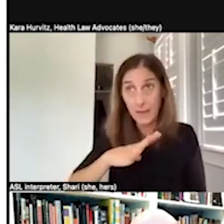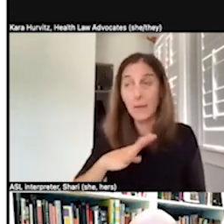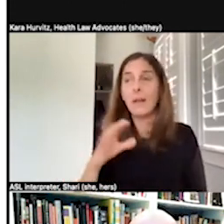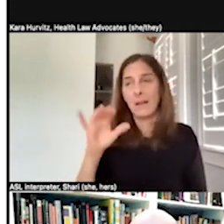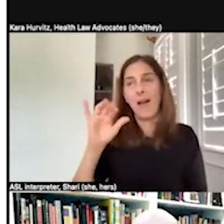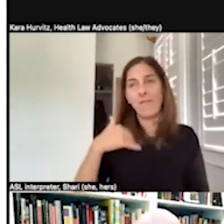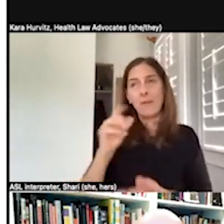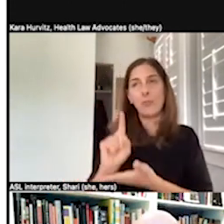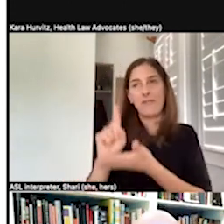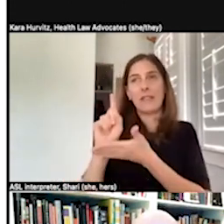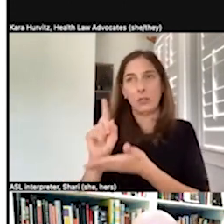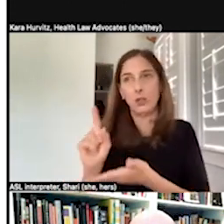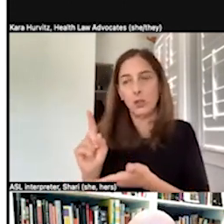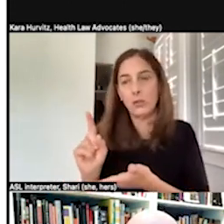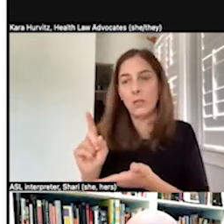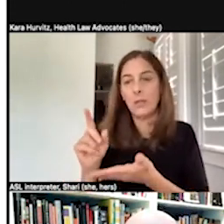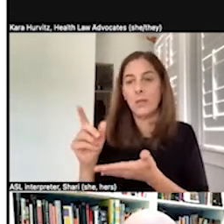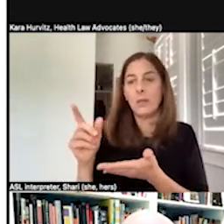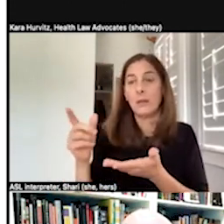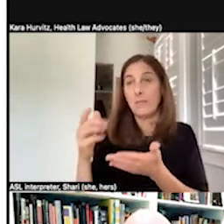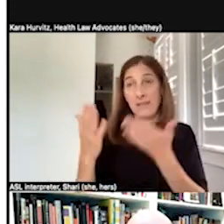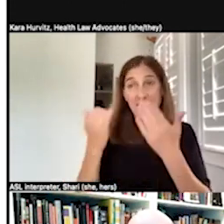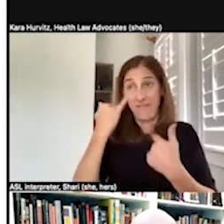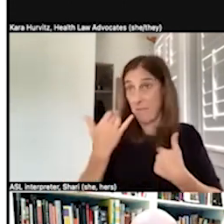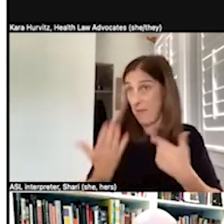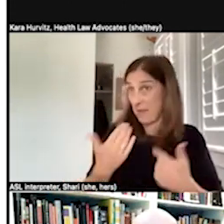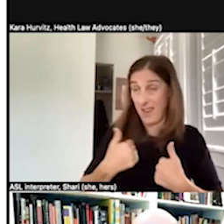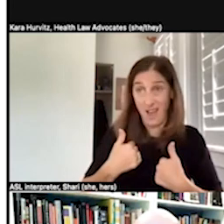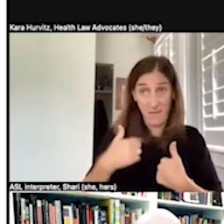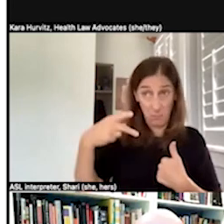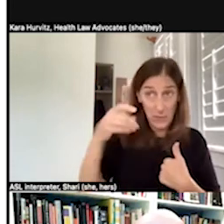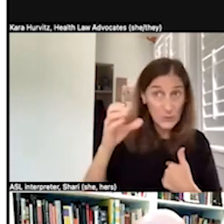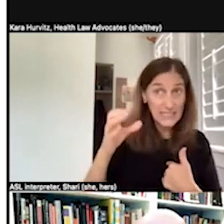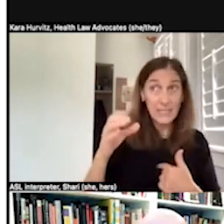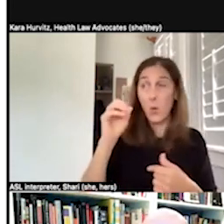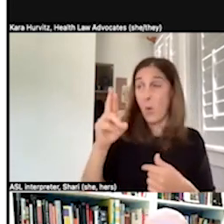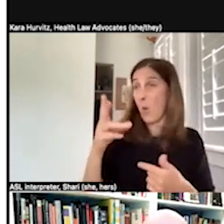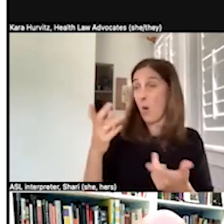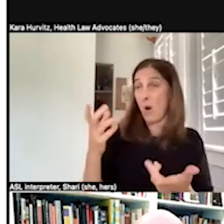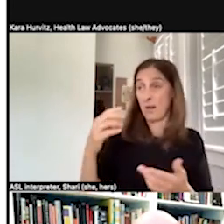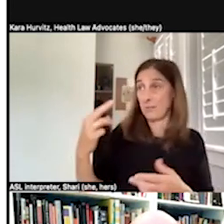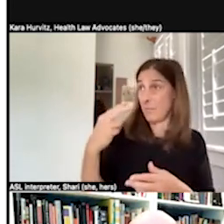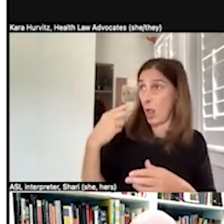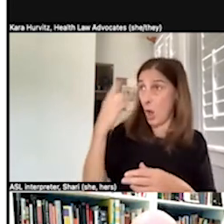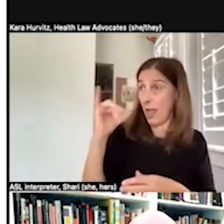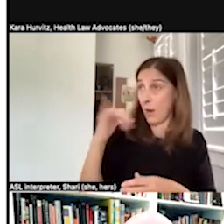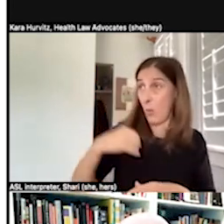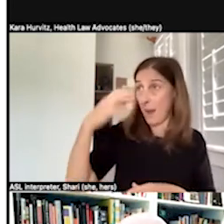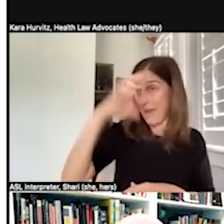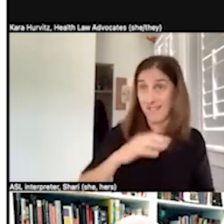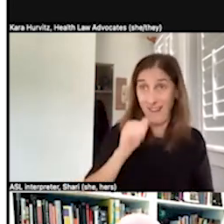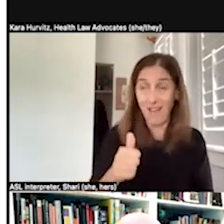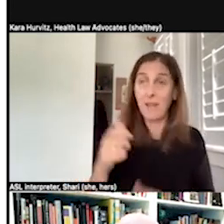in systems that would maybe lead somebody to not question that gender marker. Another area we see some questions,